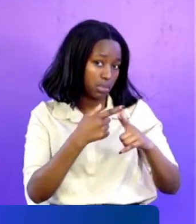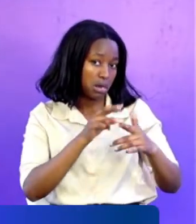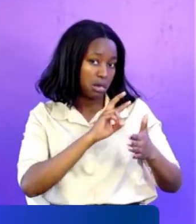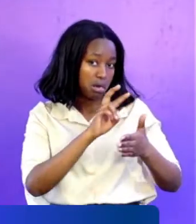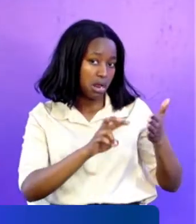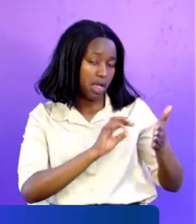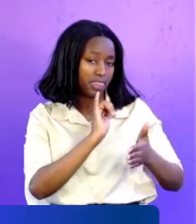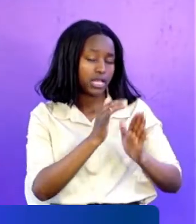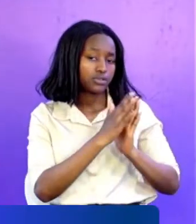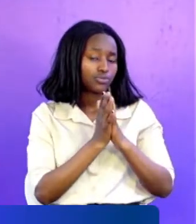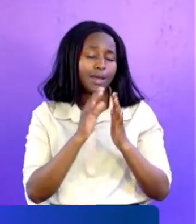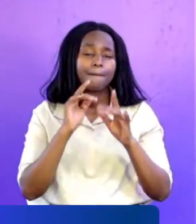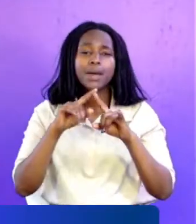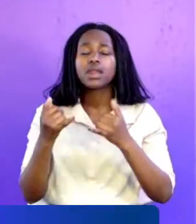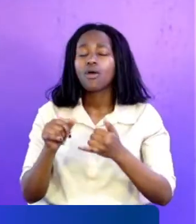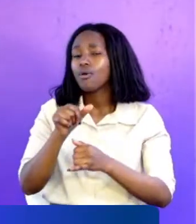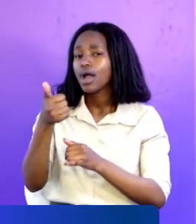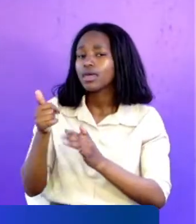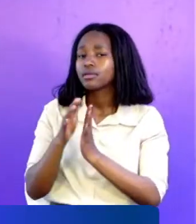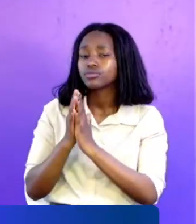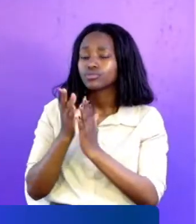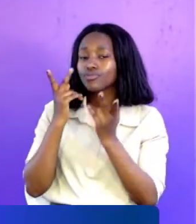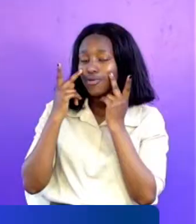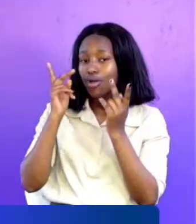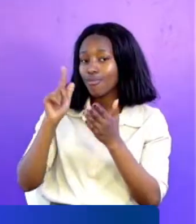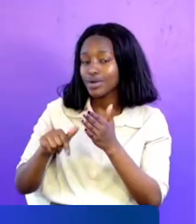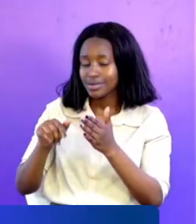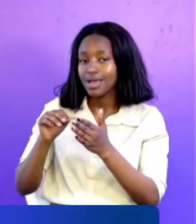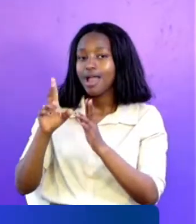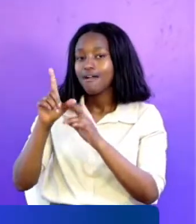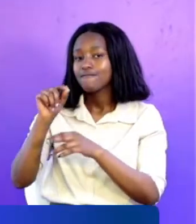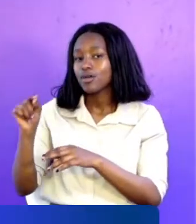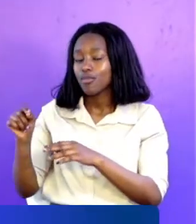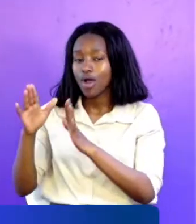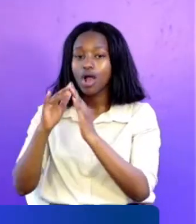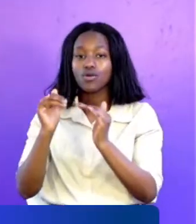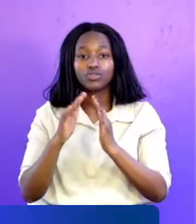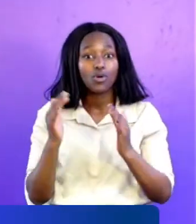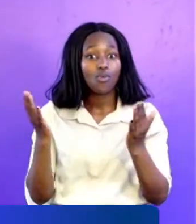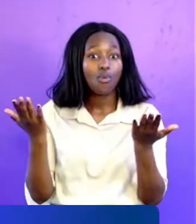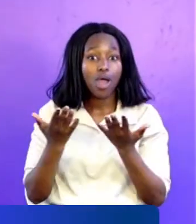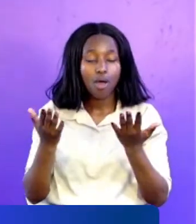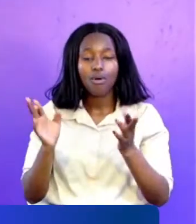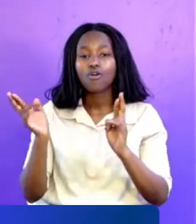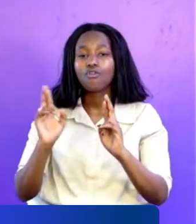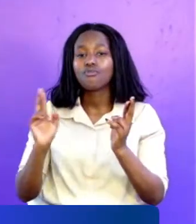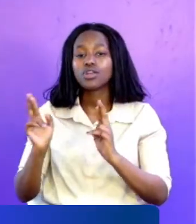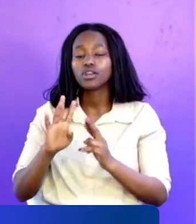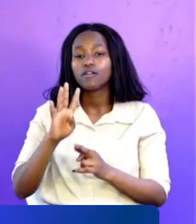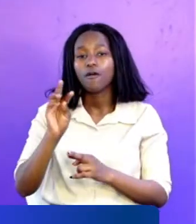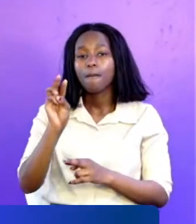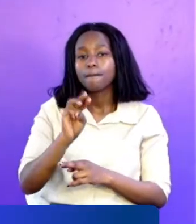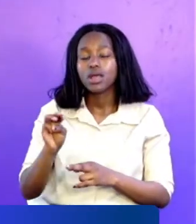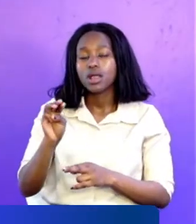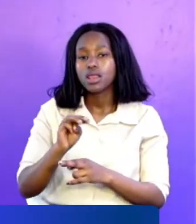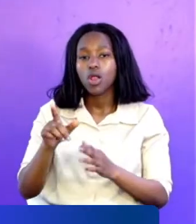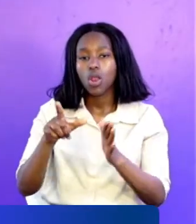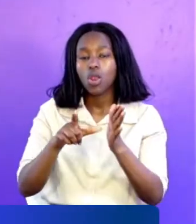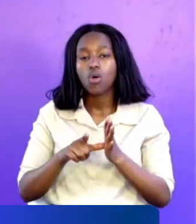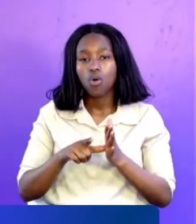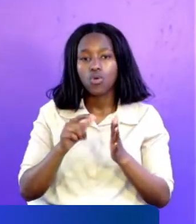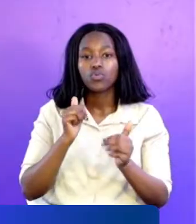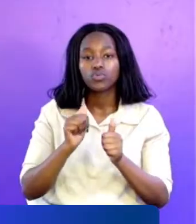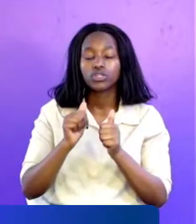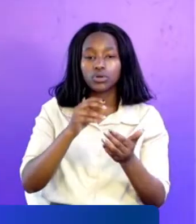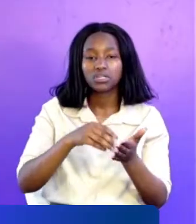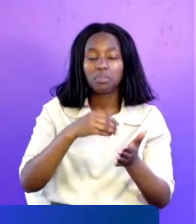a thing or two to say about this. Affordable housing, a fund to give 4 million Kenyan shillings loan for building rural